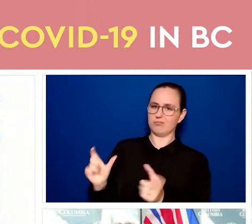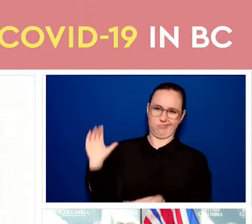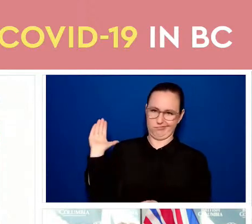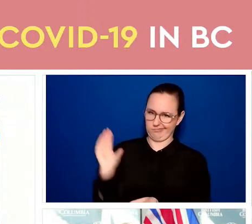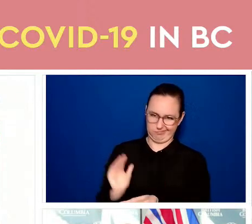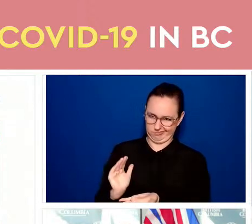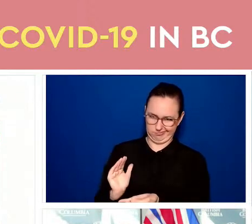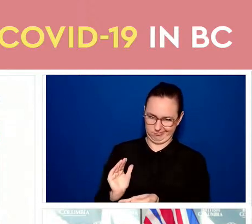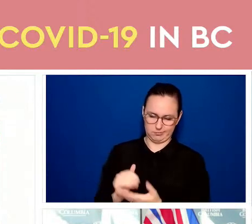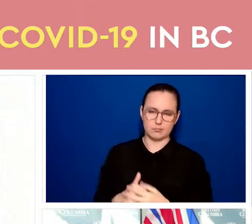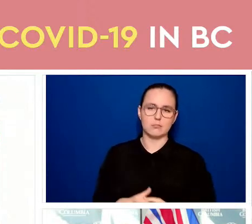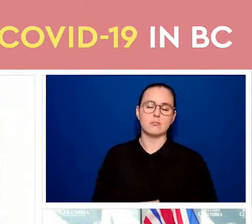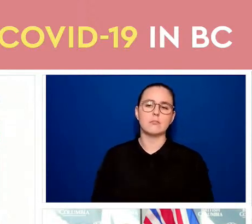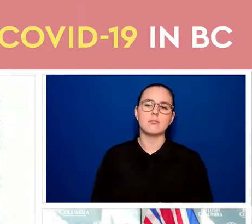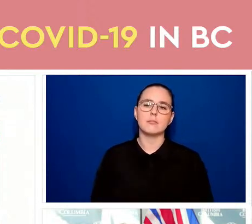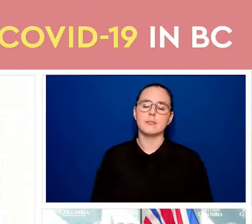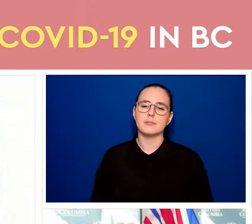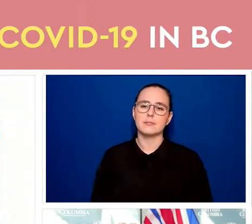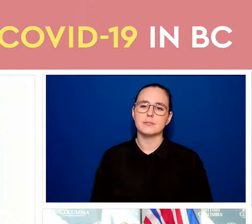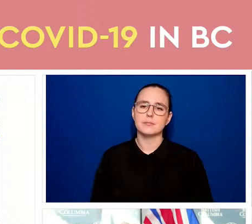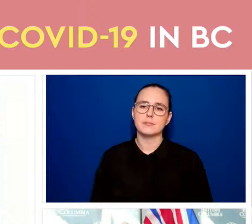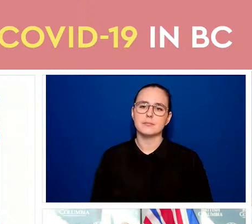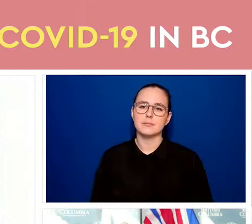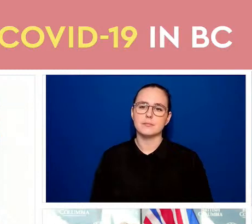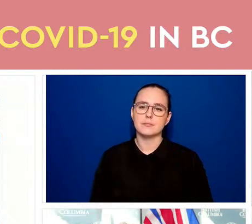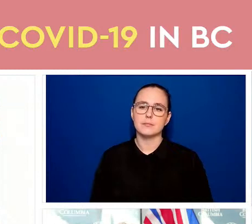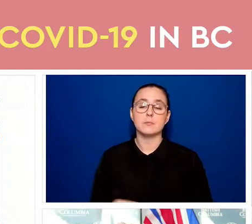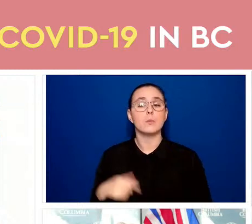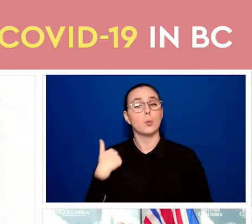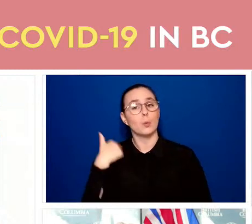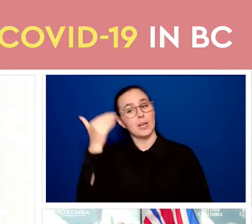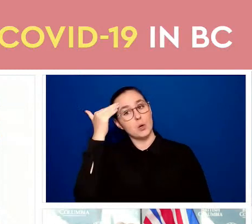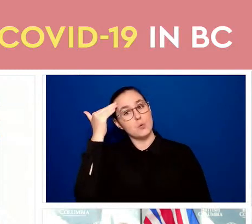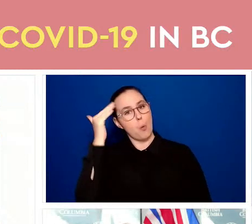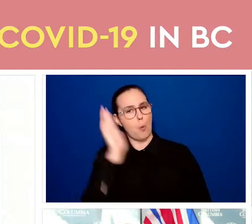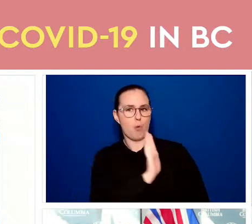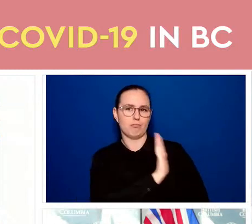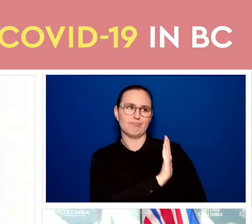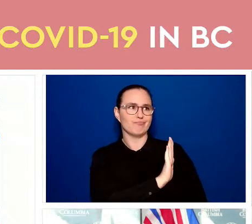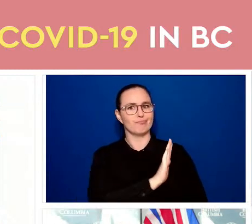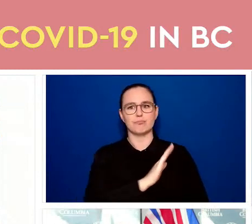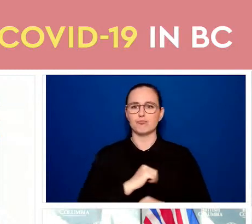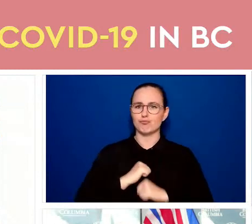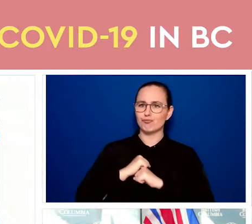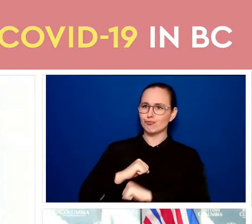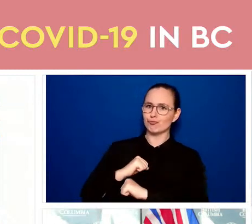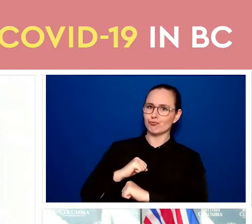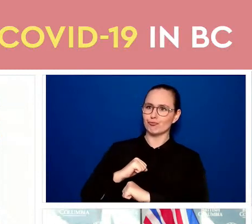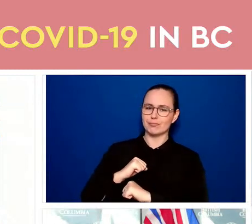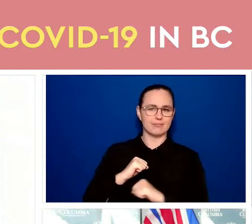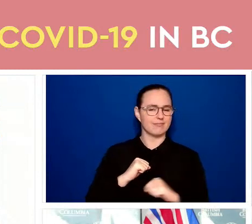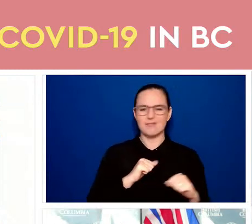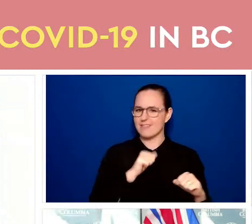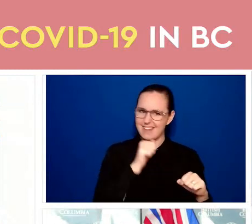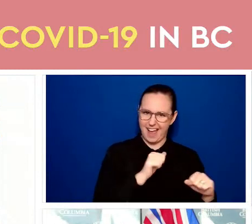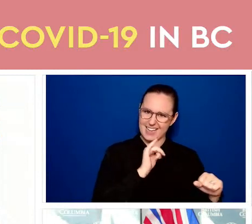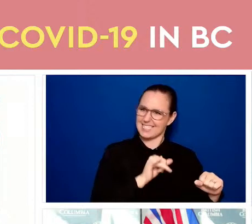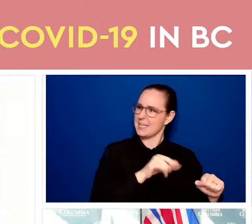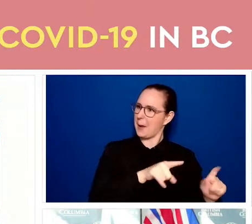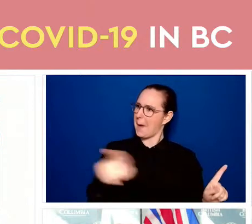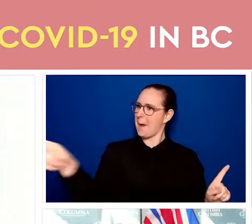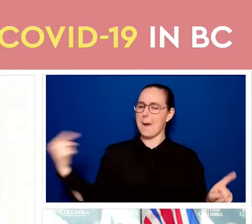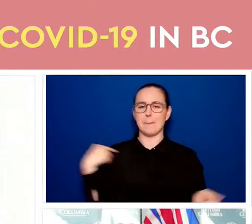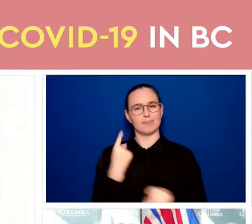good, we do know that it may not be as high as others. We've also seen in these